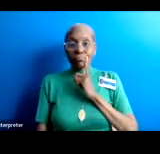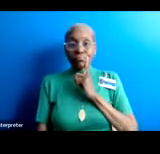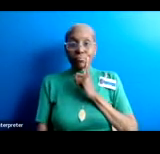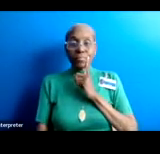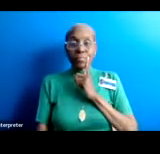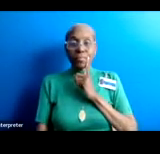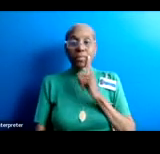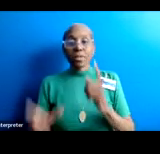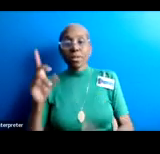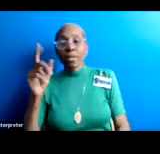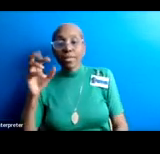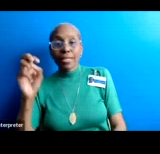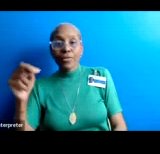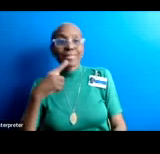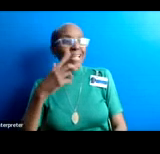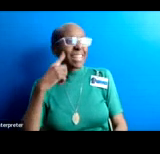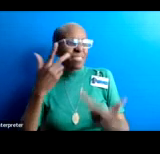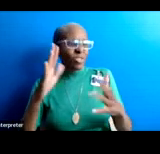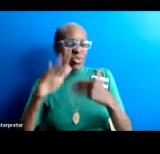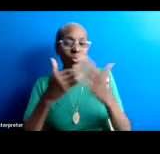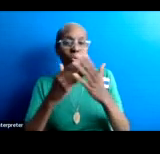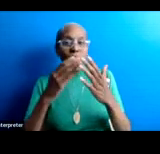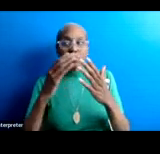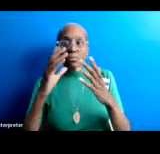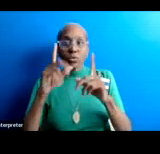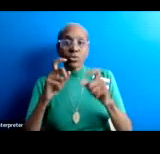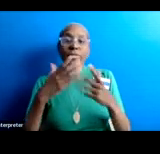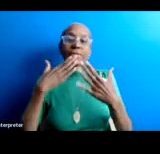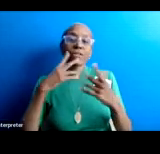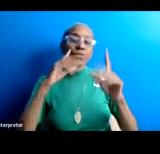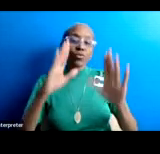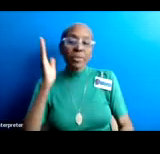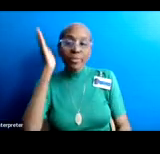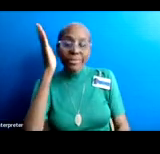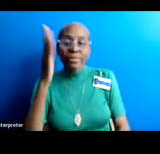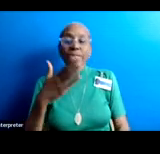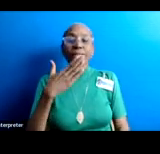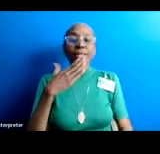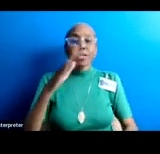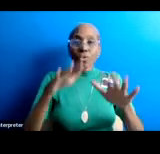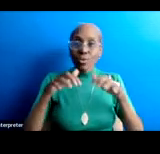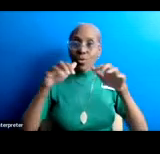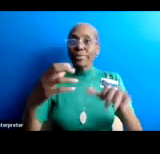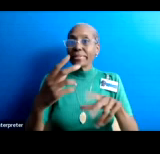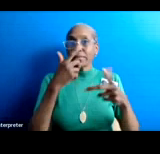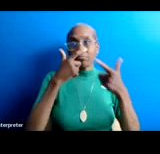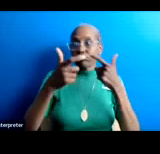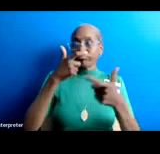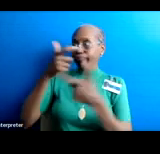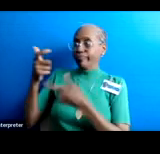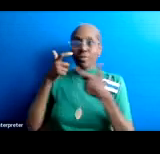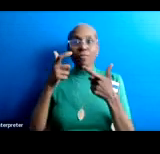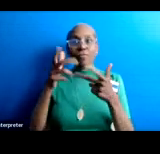I think we got to all the questions. Thank you so much, Erin, for this. It's a great presentation, and thank you, audience, for